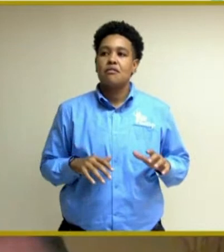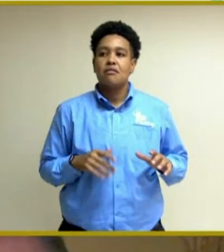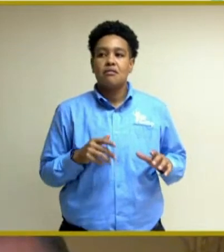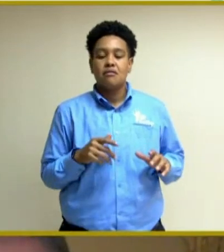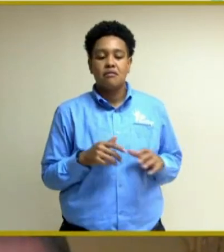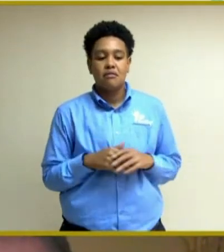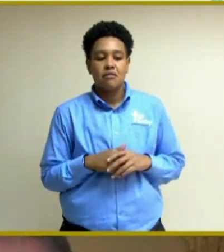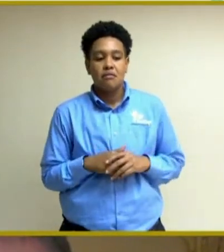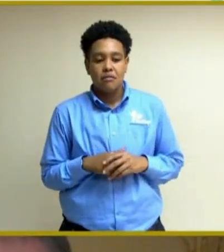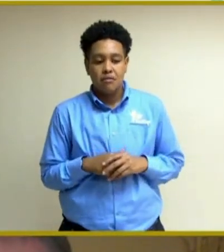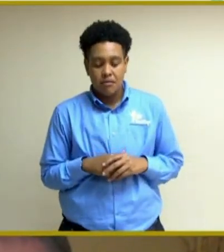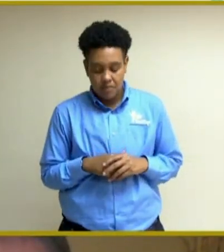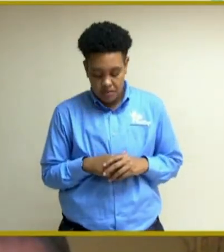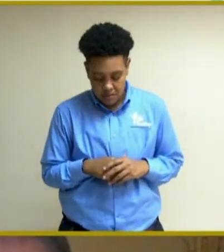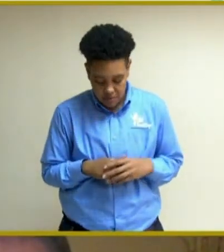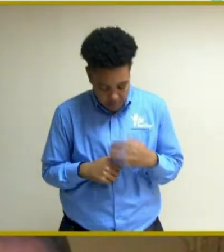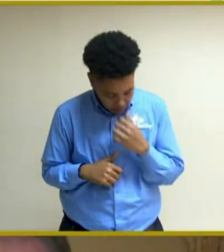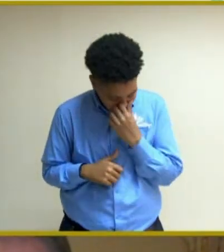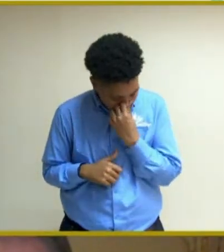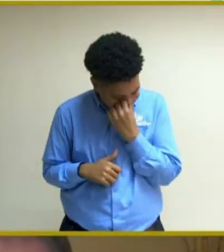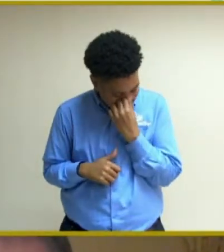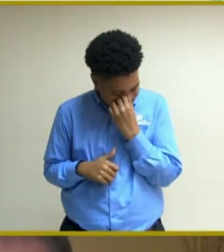quite